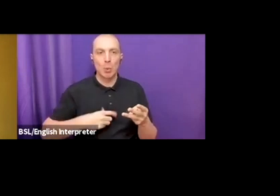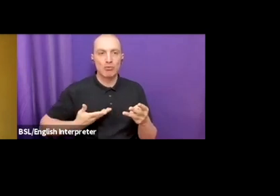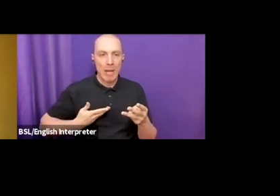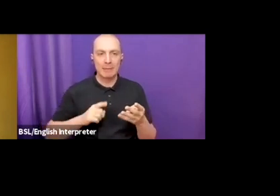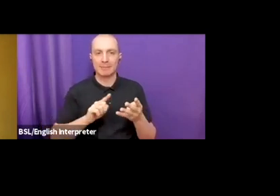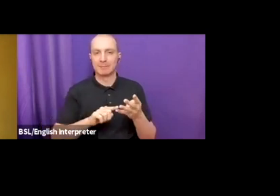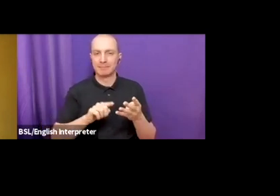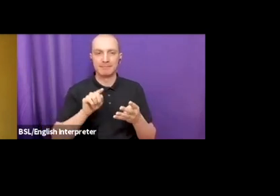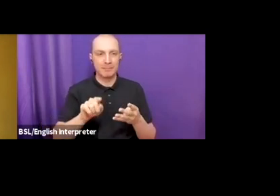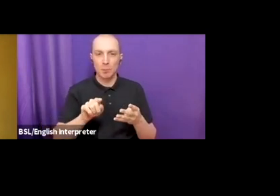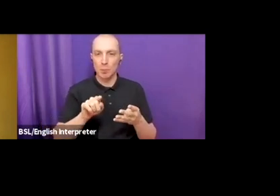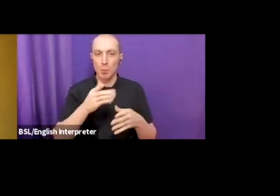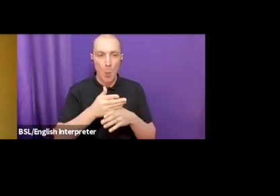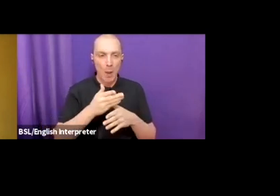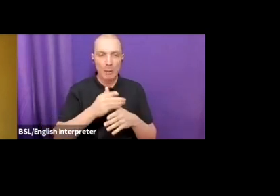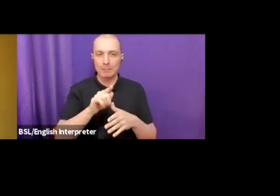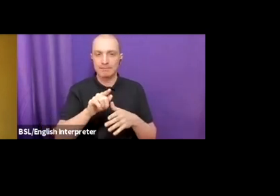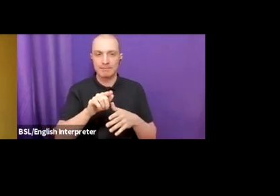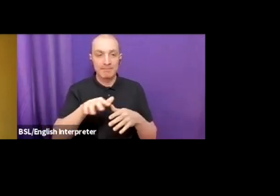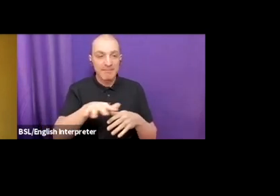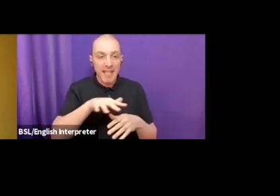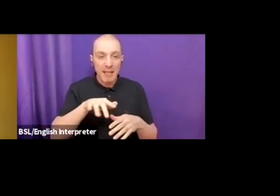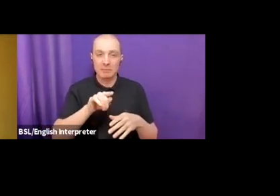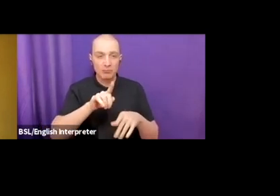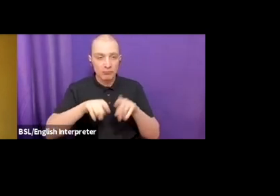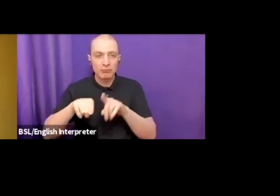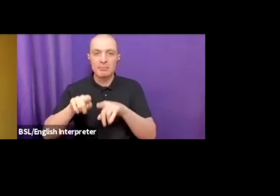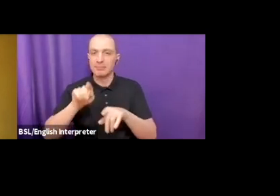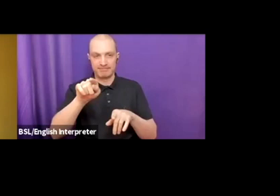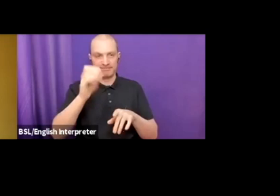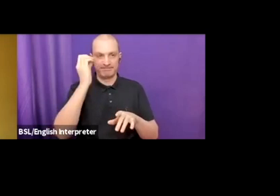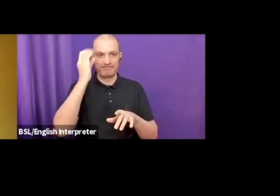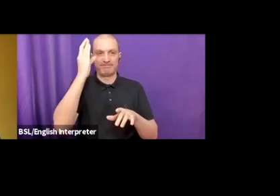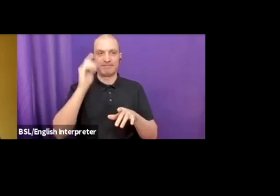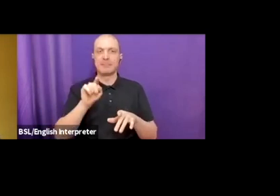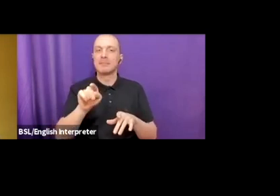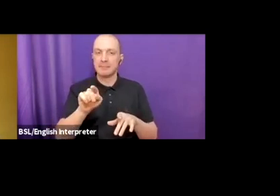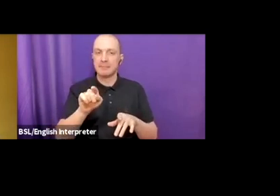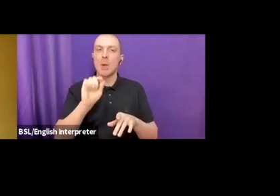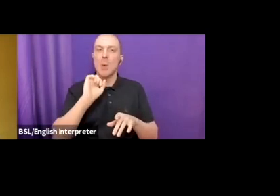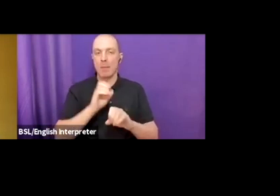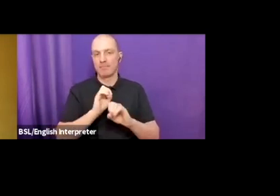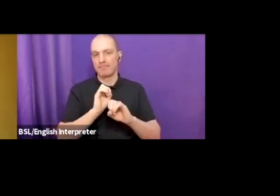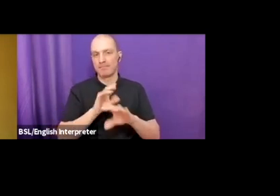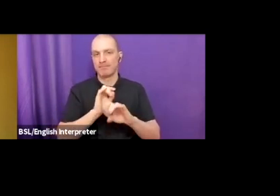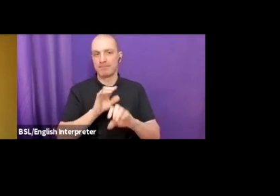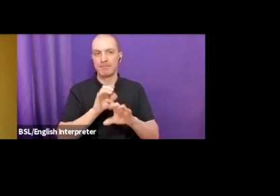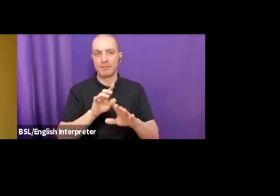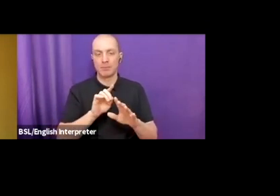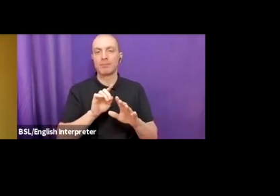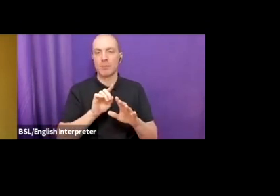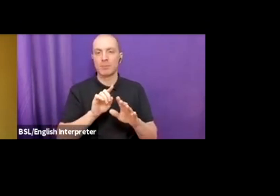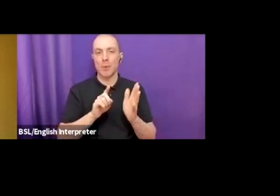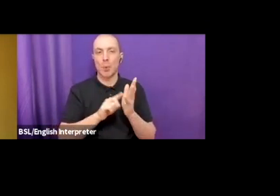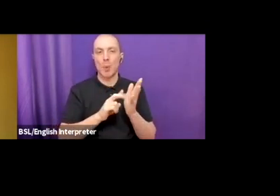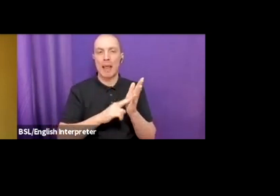person to know if you work in any of those fields. And I'm going to pass over you to Diego to give us a bit of a lightning introduction into Universal Periodic Review